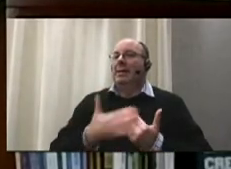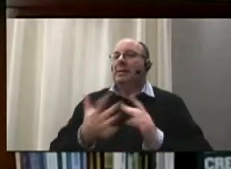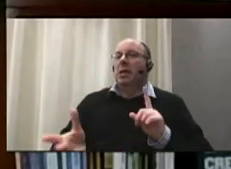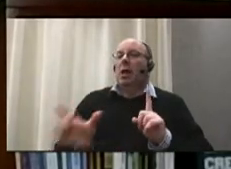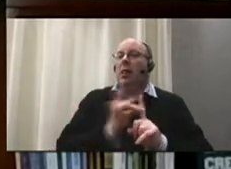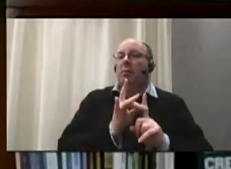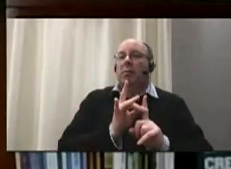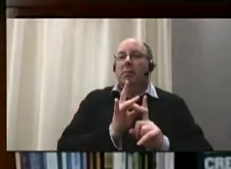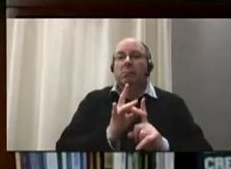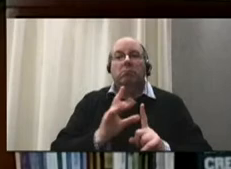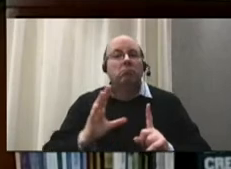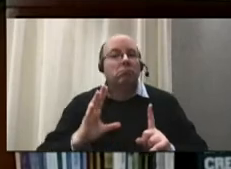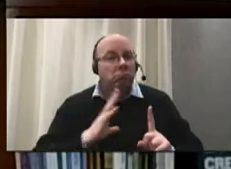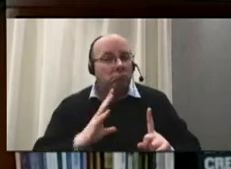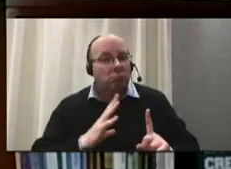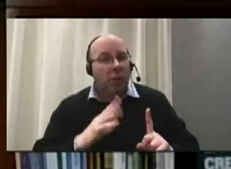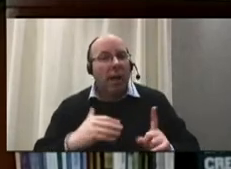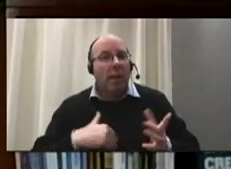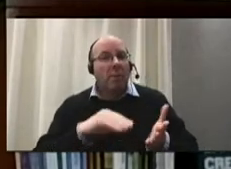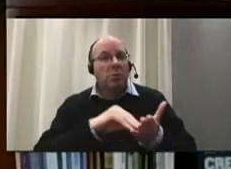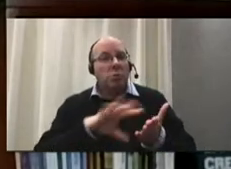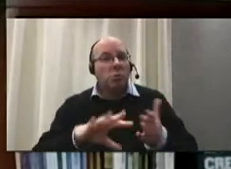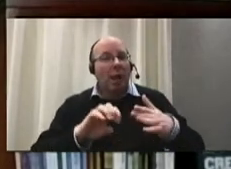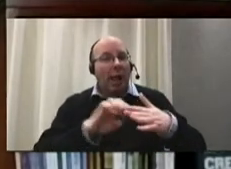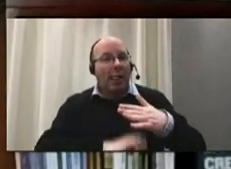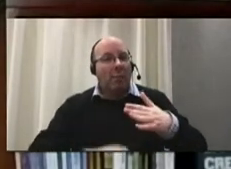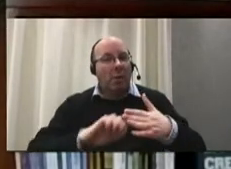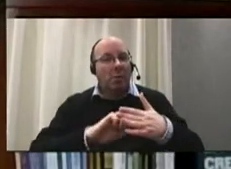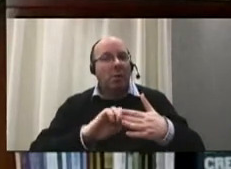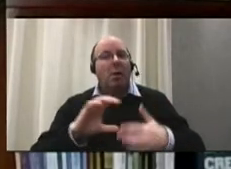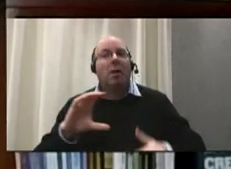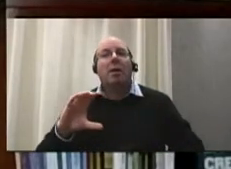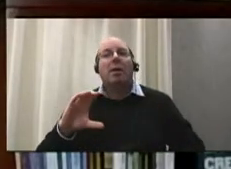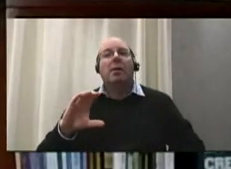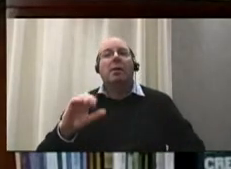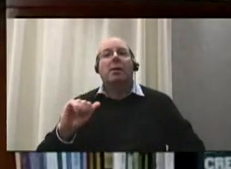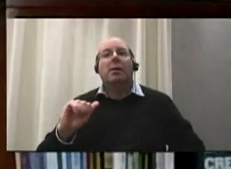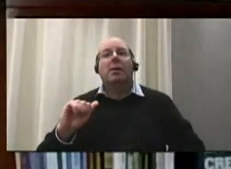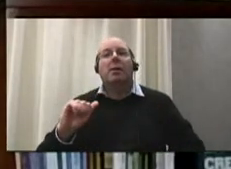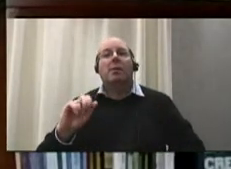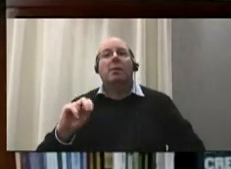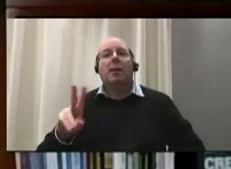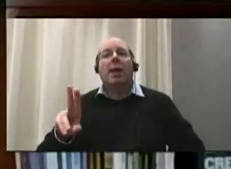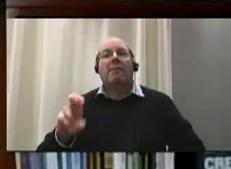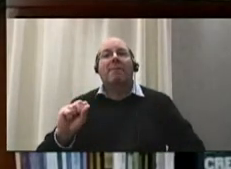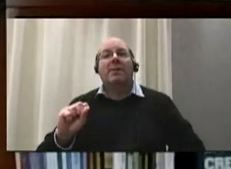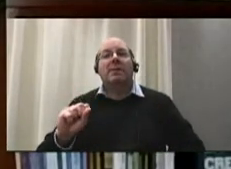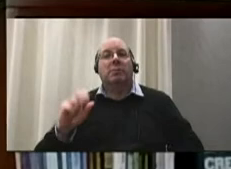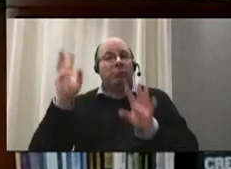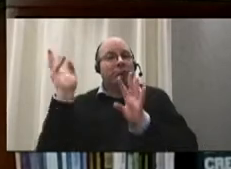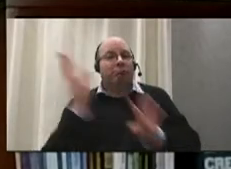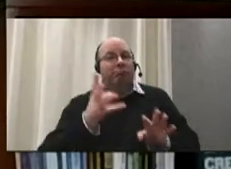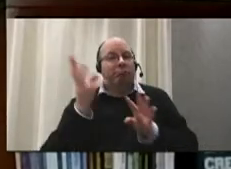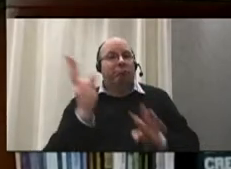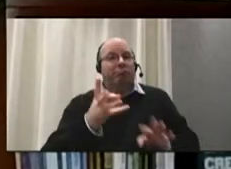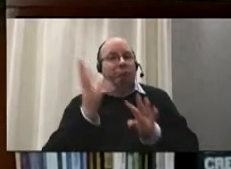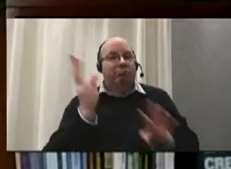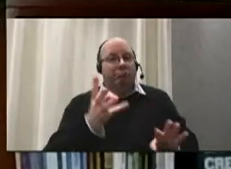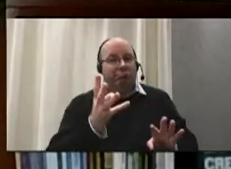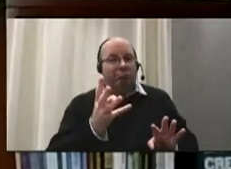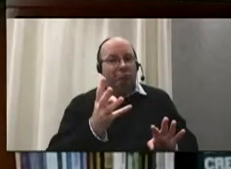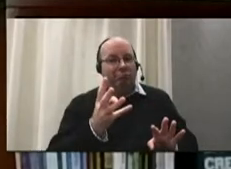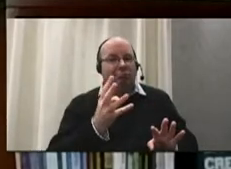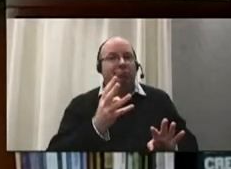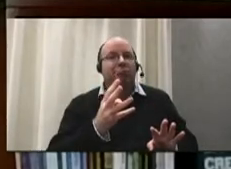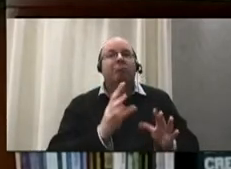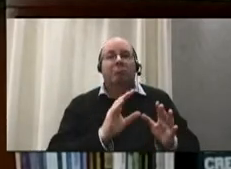to students in elementary on Canvas and to our high school students through Zoom to be able to access learning virtually